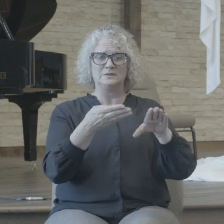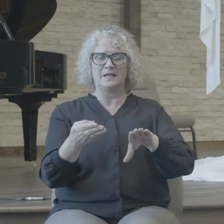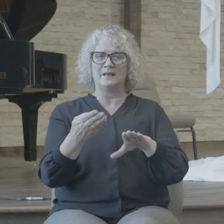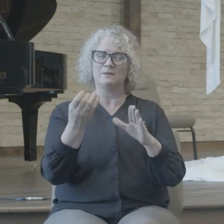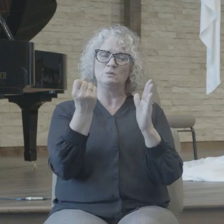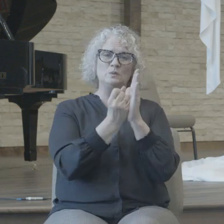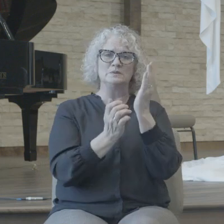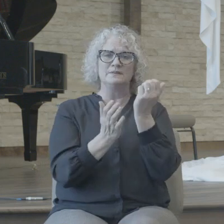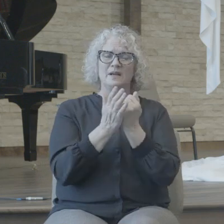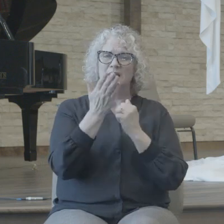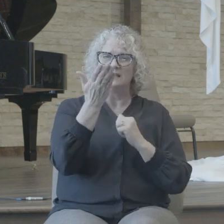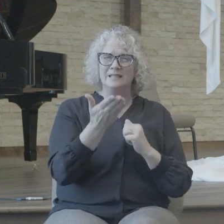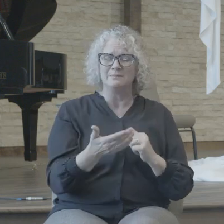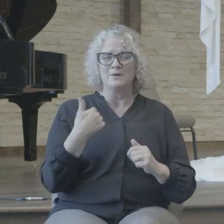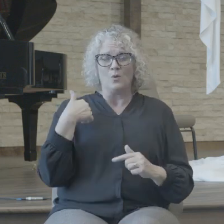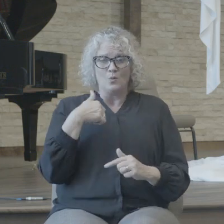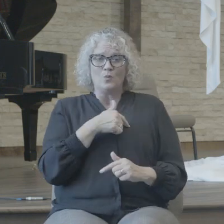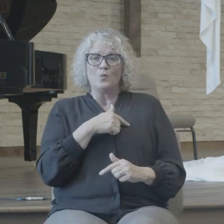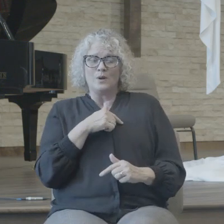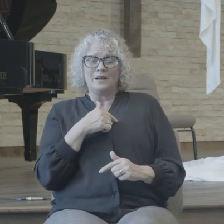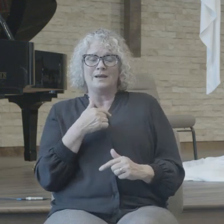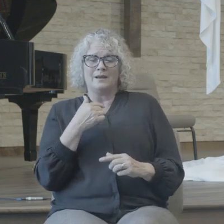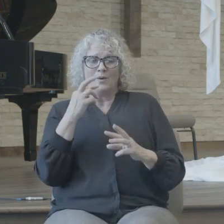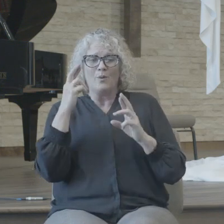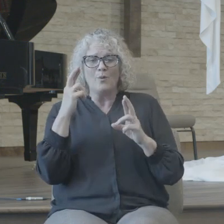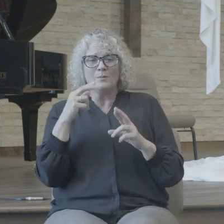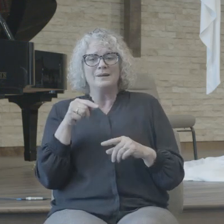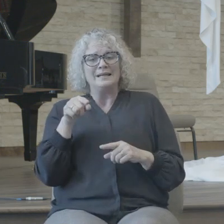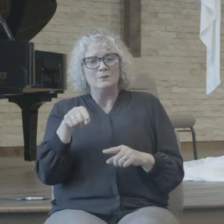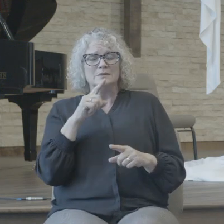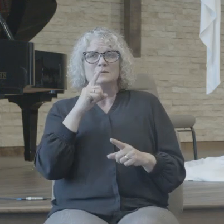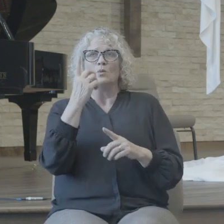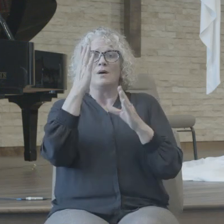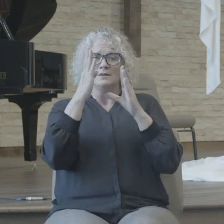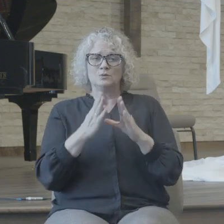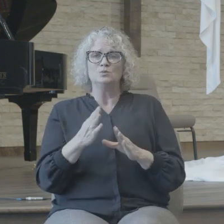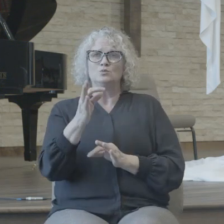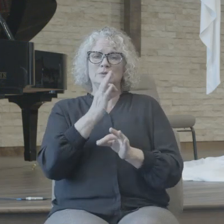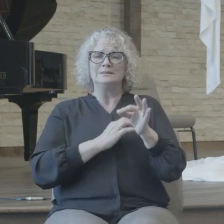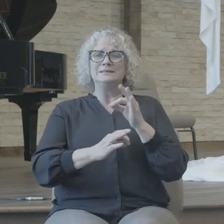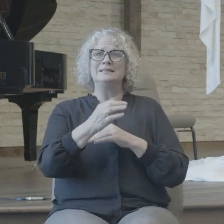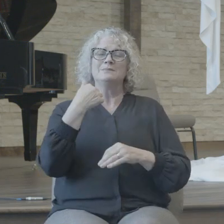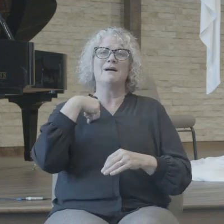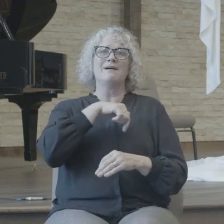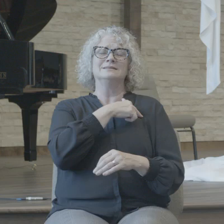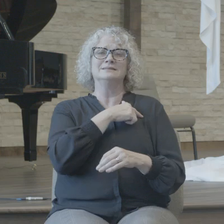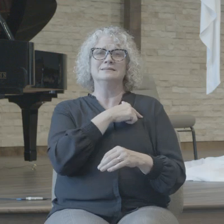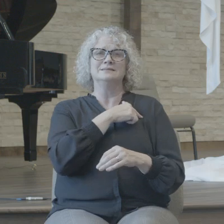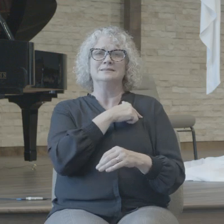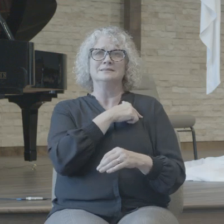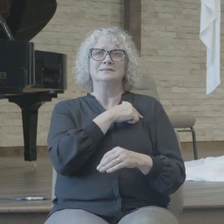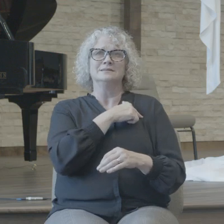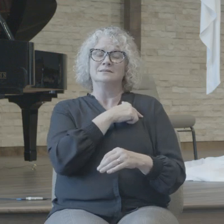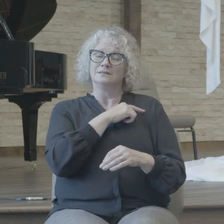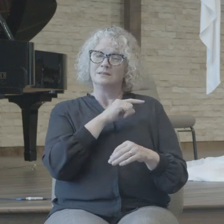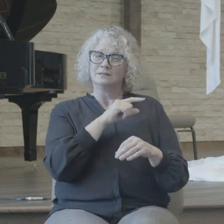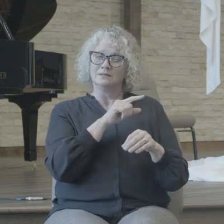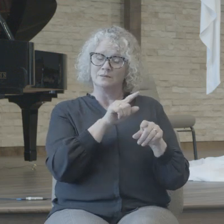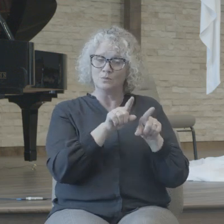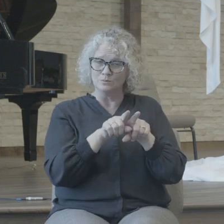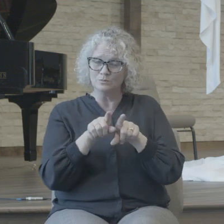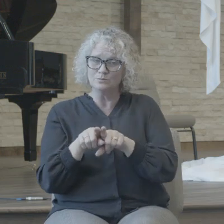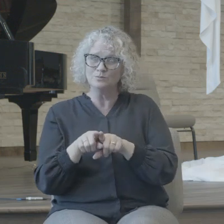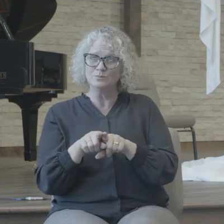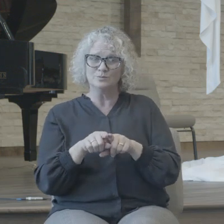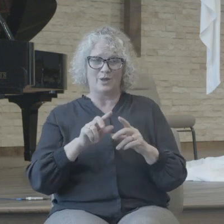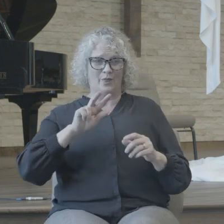But we had hoped that he was the one who was going to redeem Israel. What is more, it is the third day since